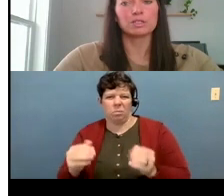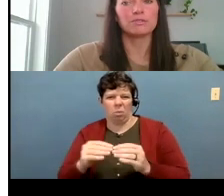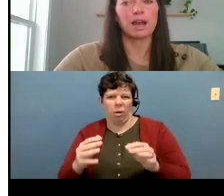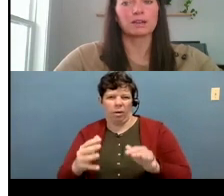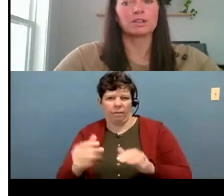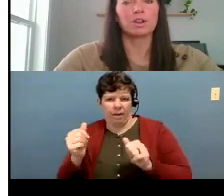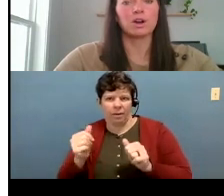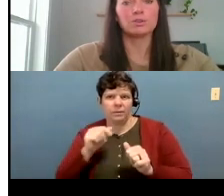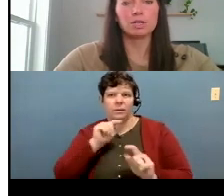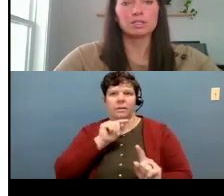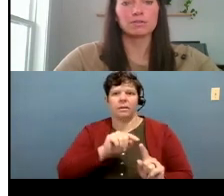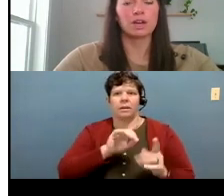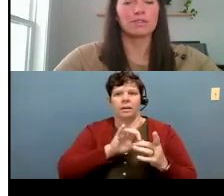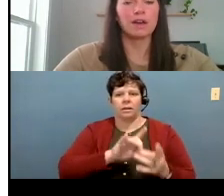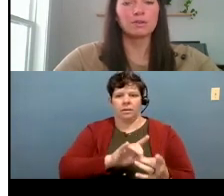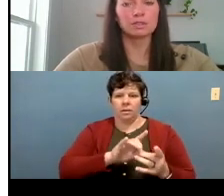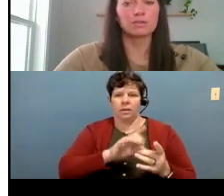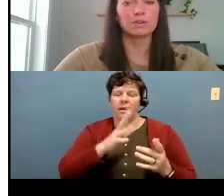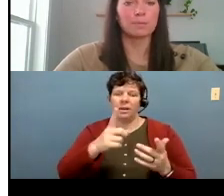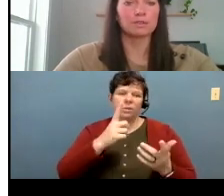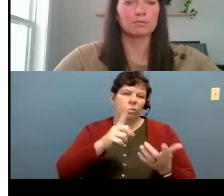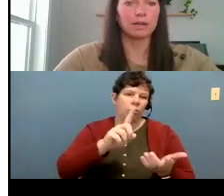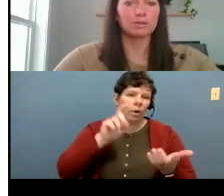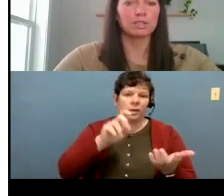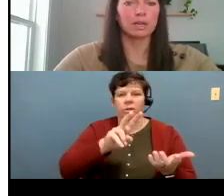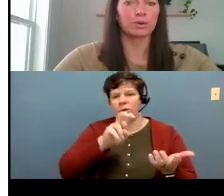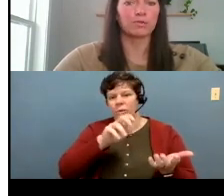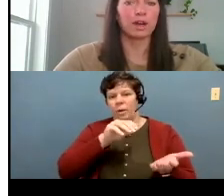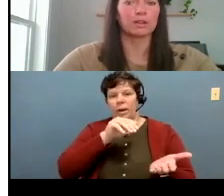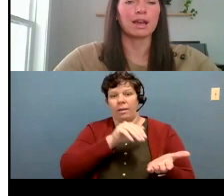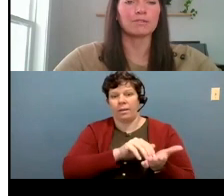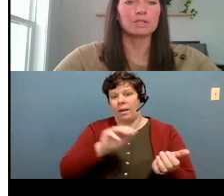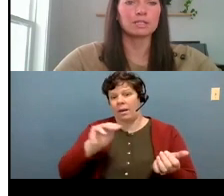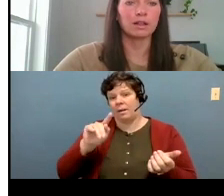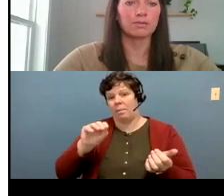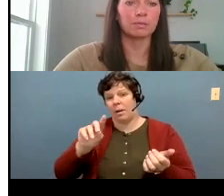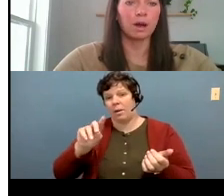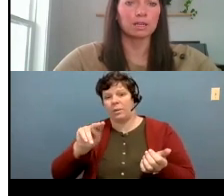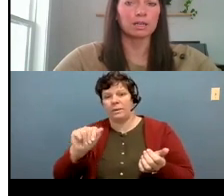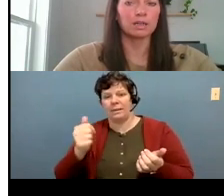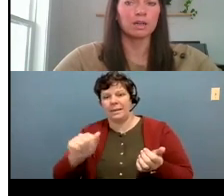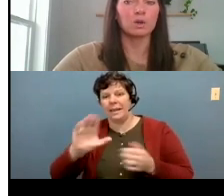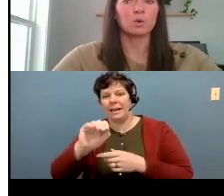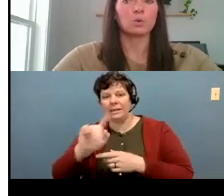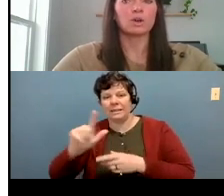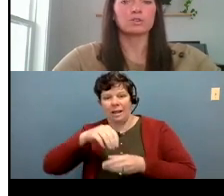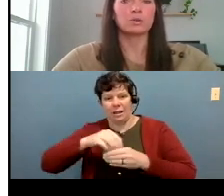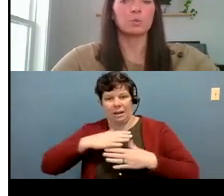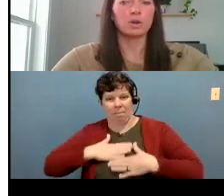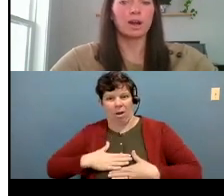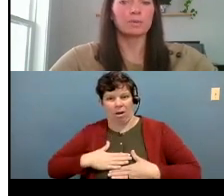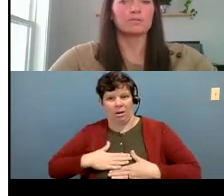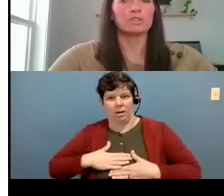part to the fact that there are hundreds, if not thousands, of copies of mitoDNA profile in every cell of the body, where there's